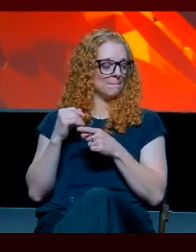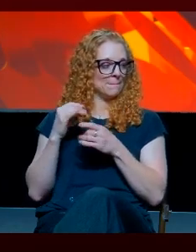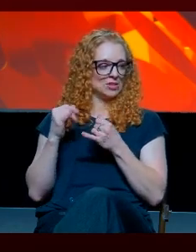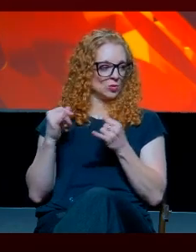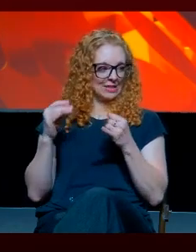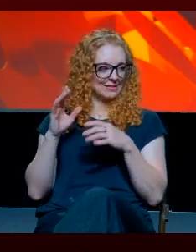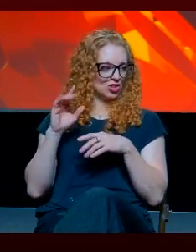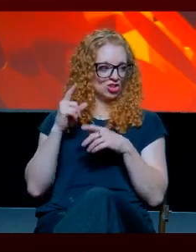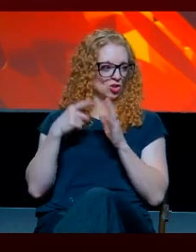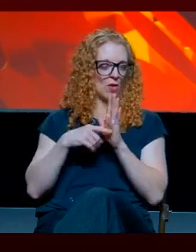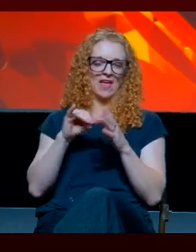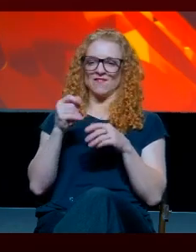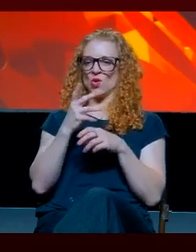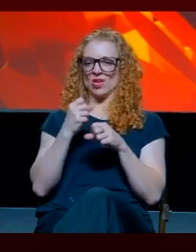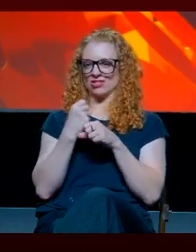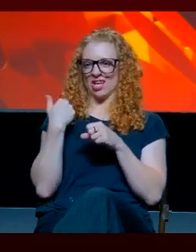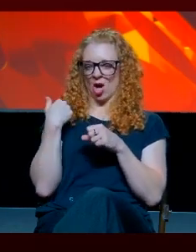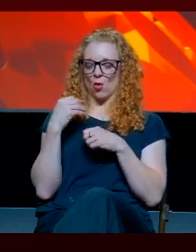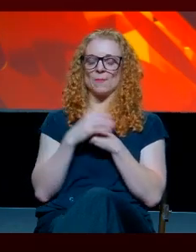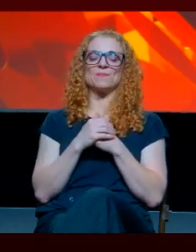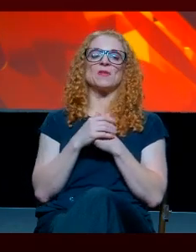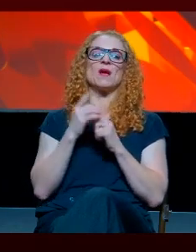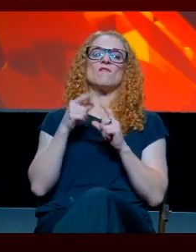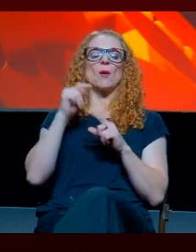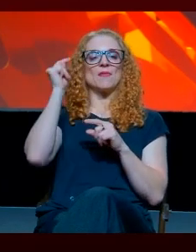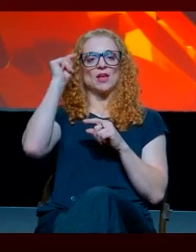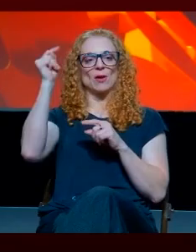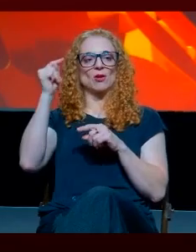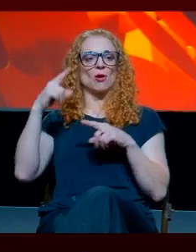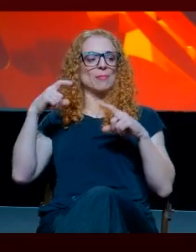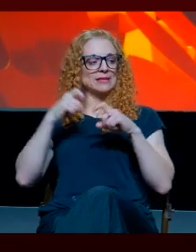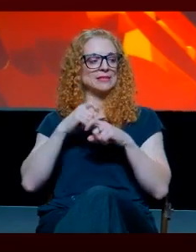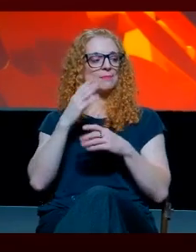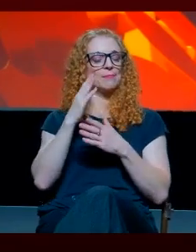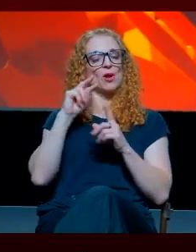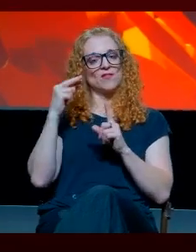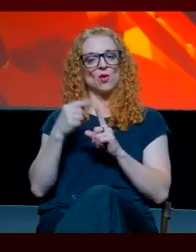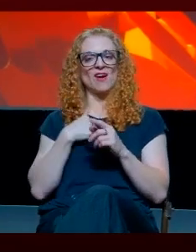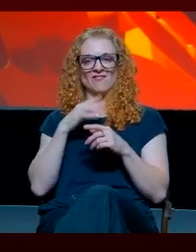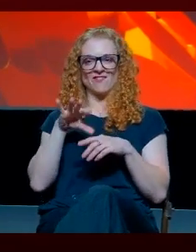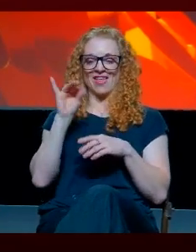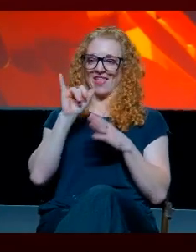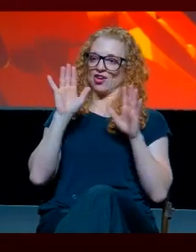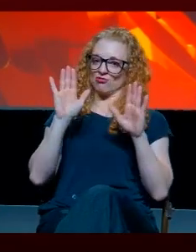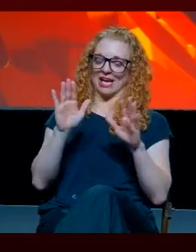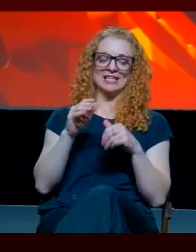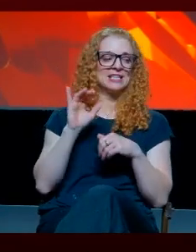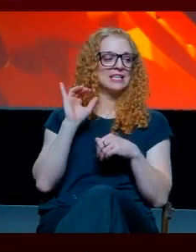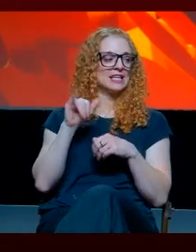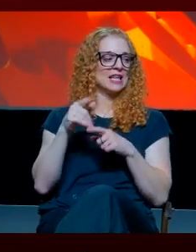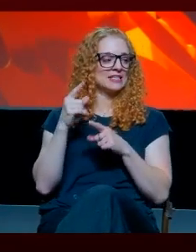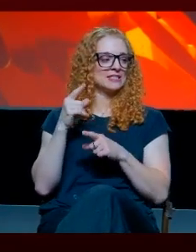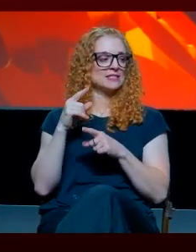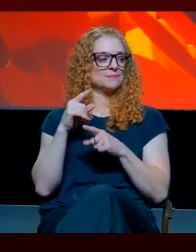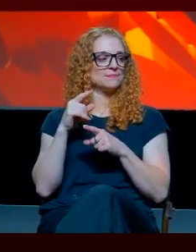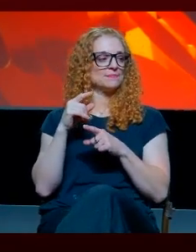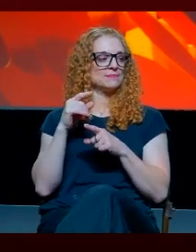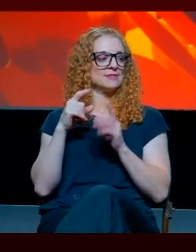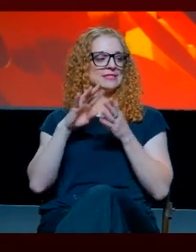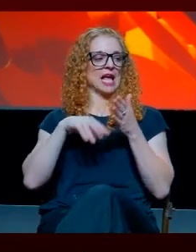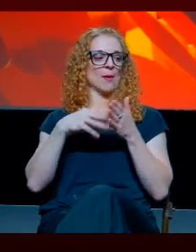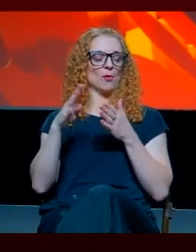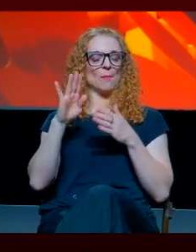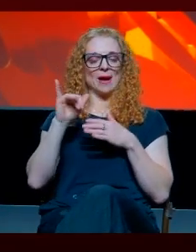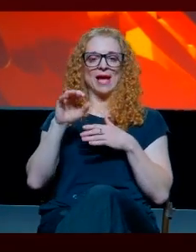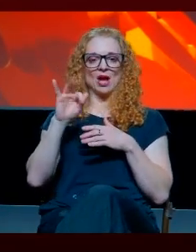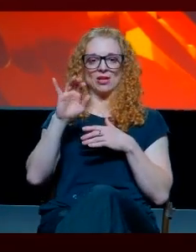ago. From a theoretical complexity point of view, I actually find this great. This paper by Scott Aronson actually